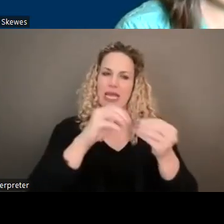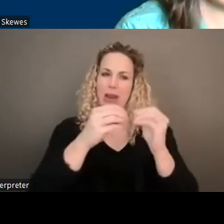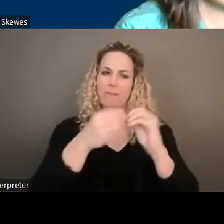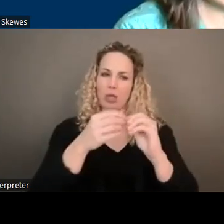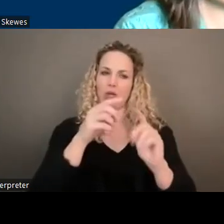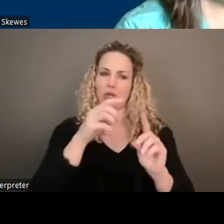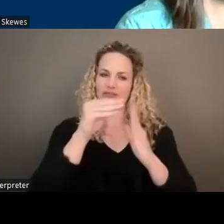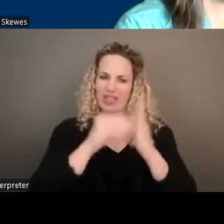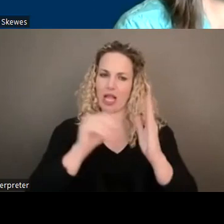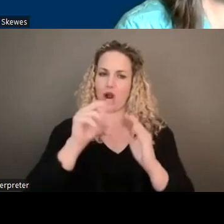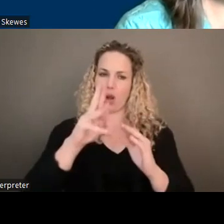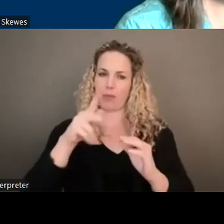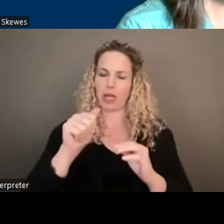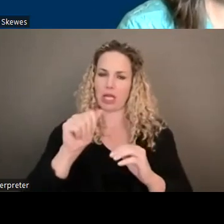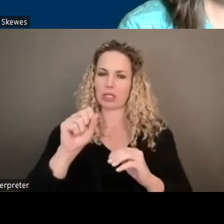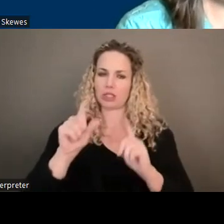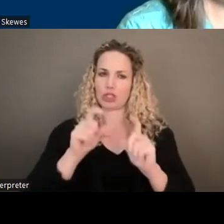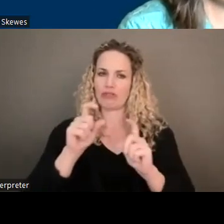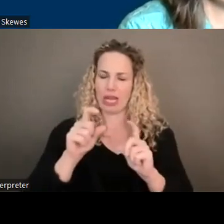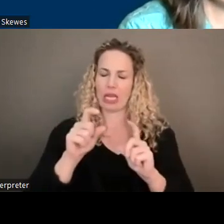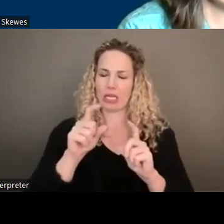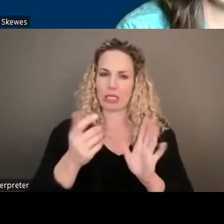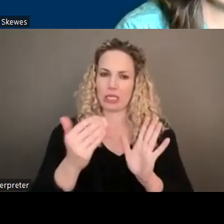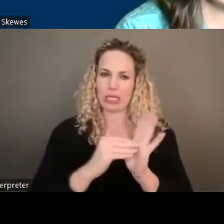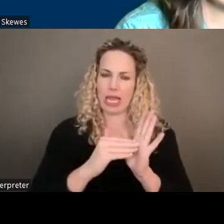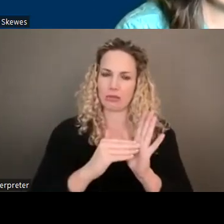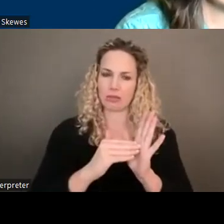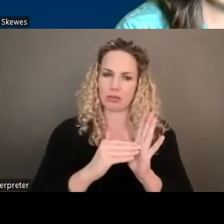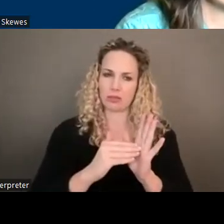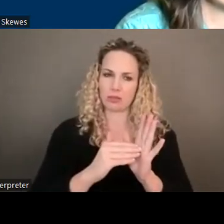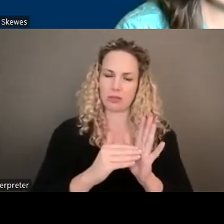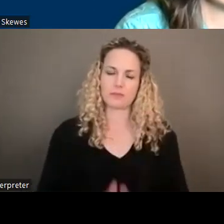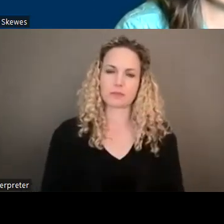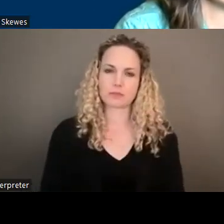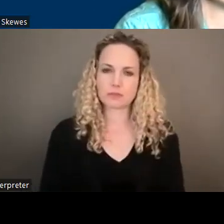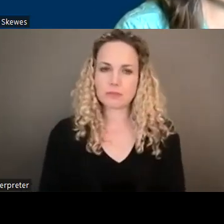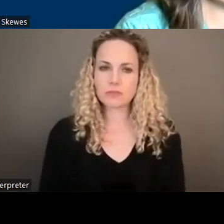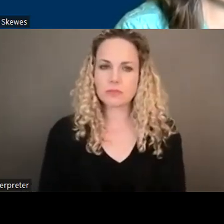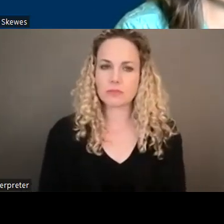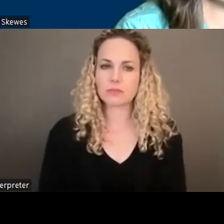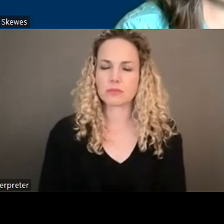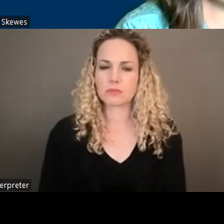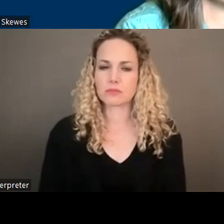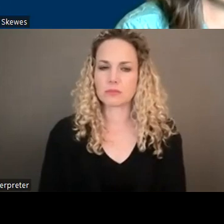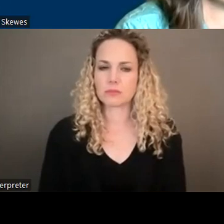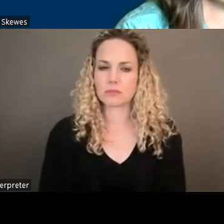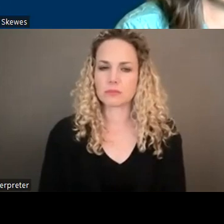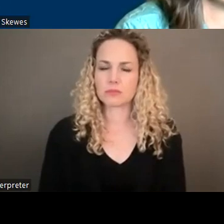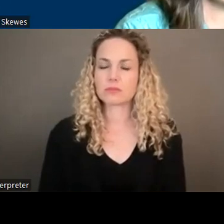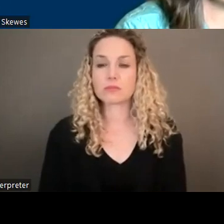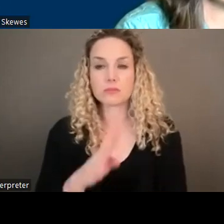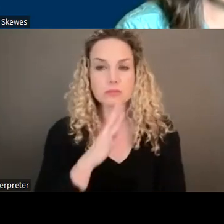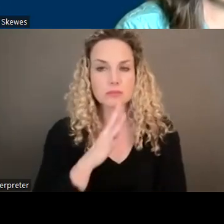En dado caso, para clarificar y confirmar su número de licencia, si ha incrementado el número de su